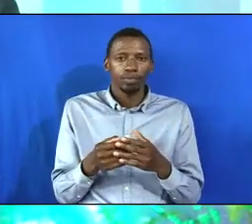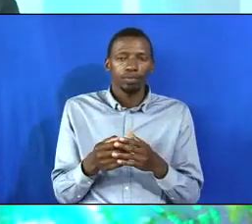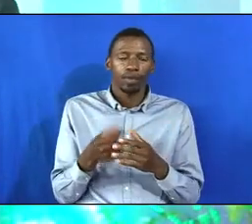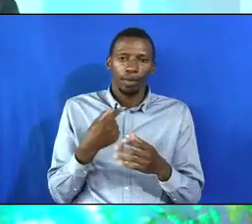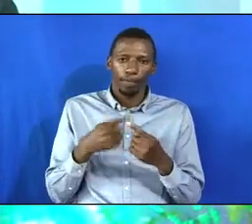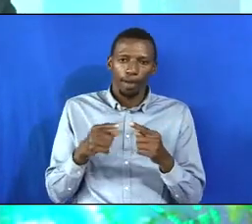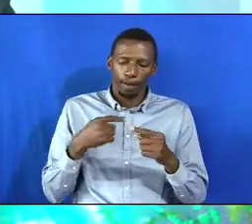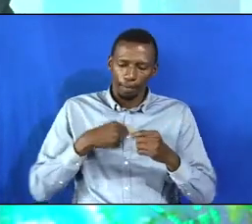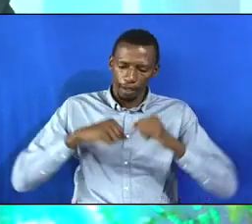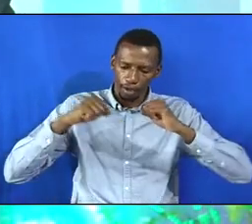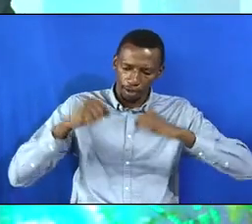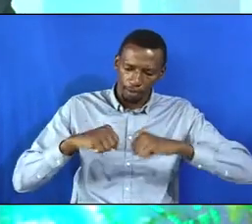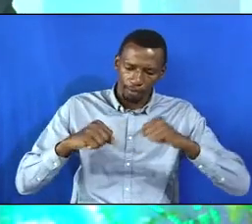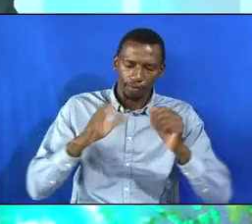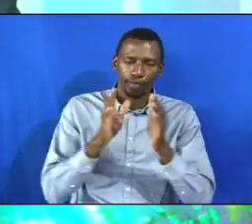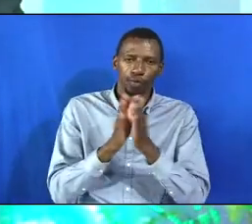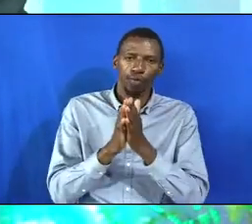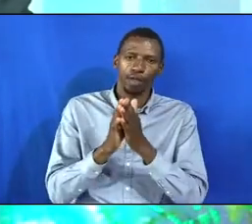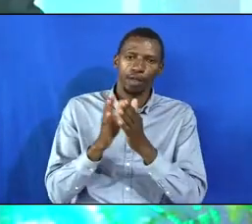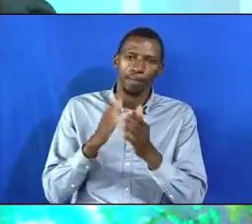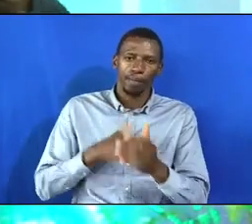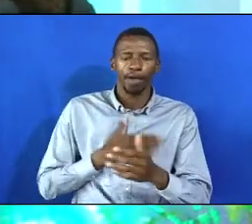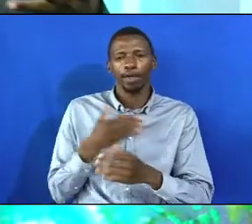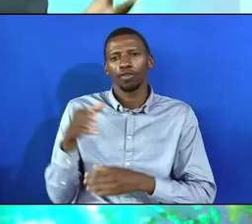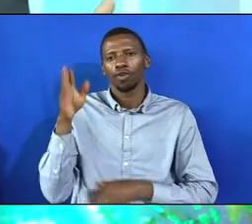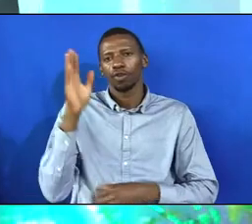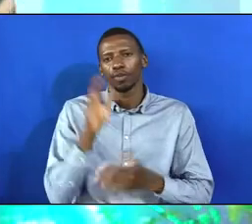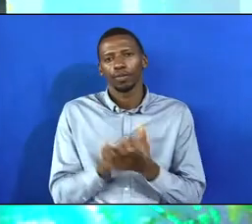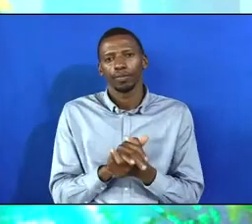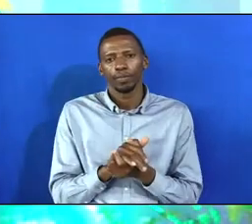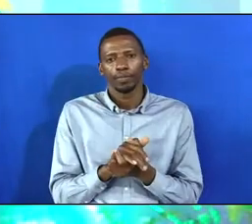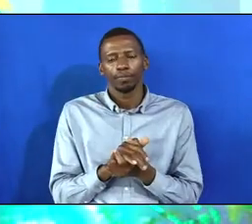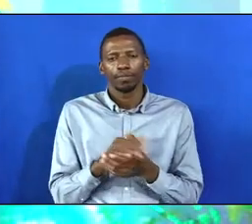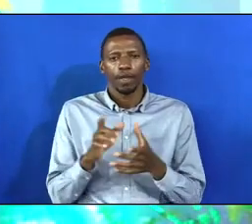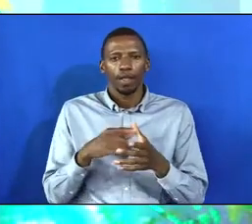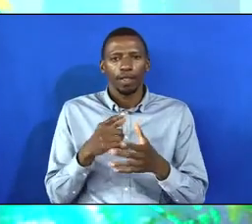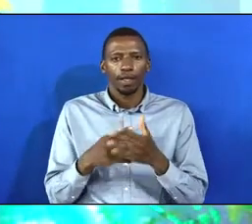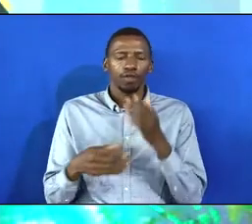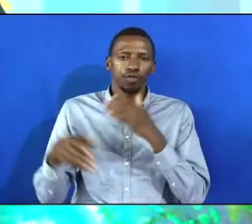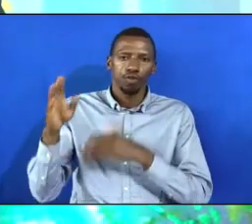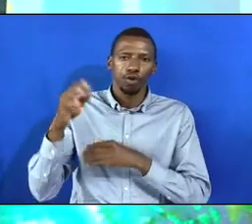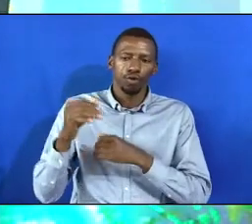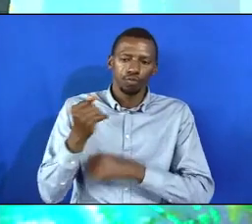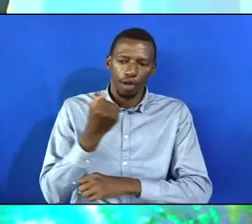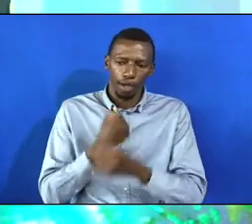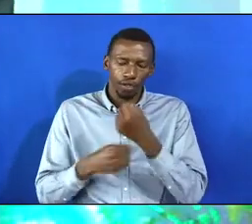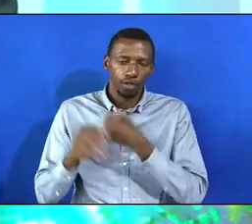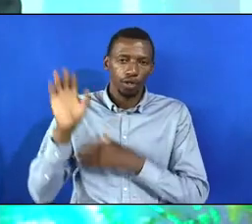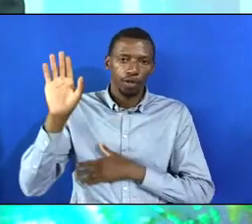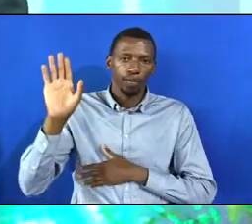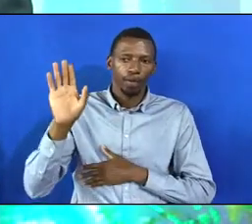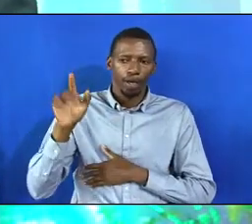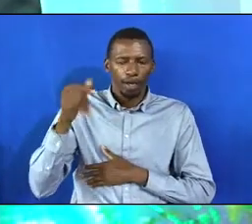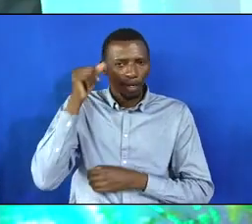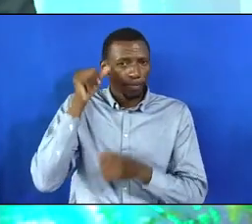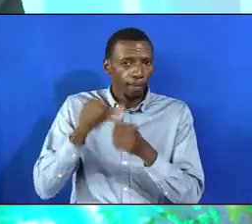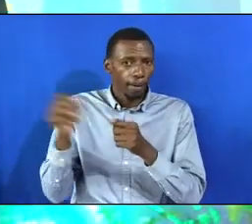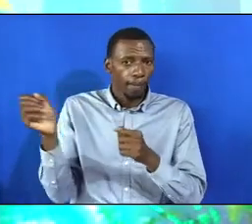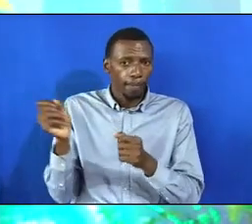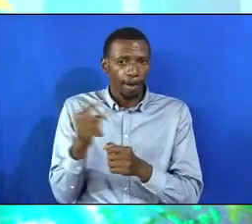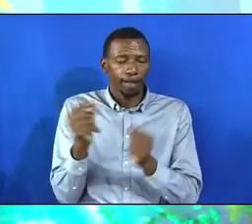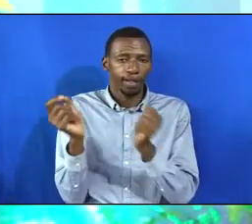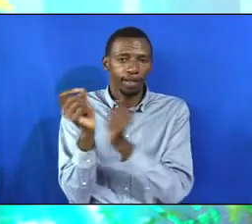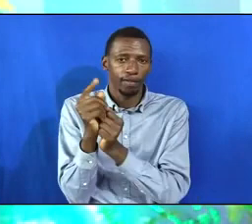made between I and my God. Then I don't know how God works. Come January, that was November,